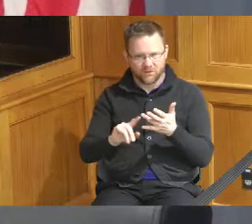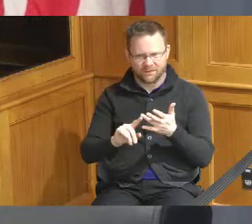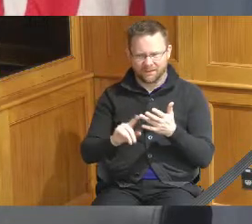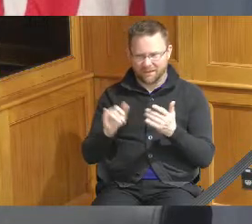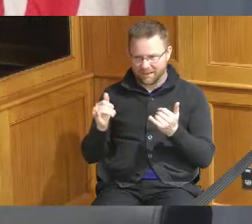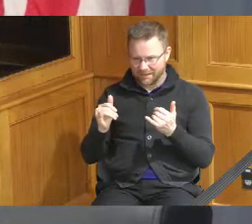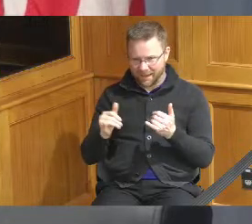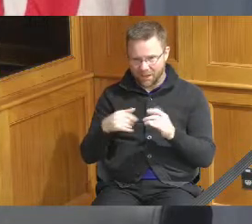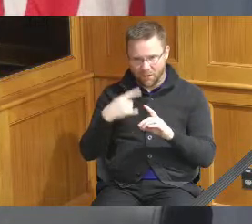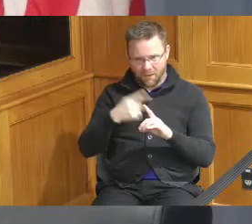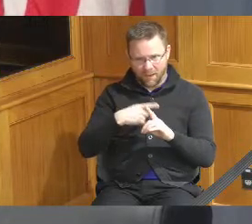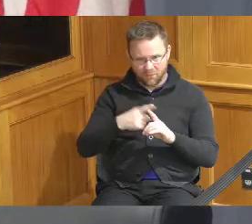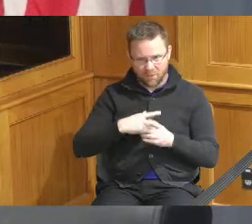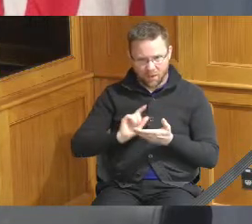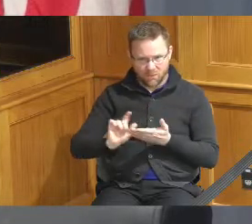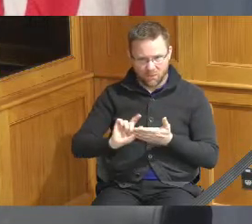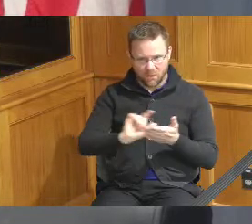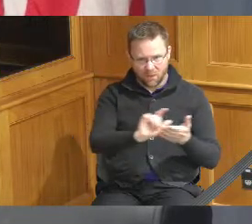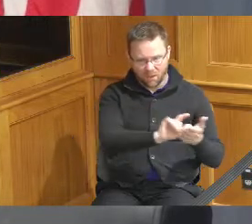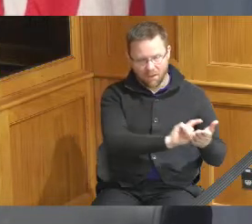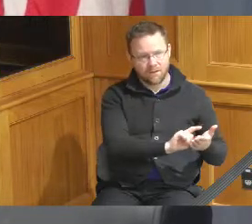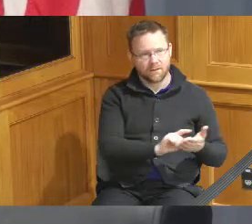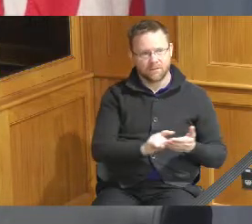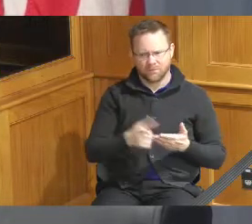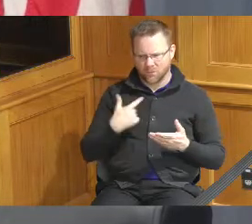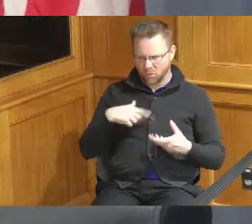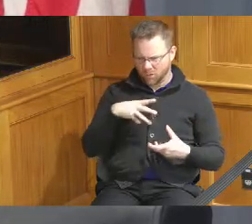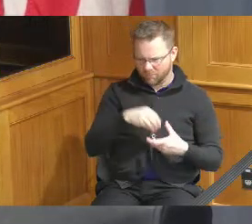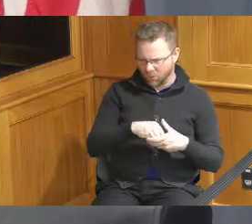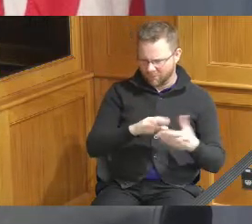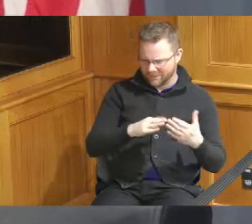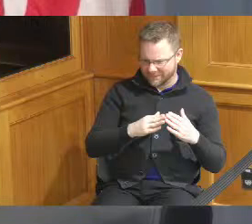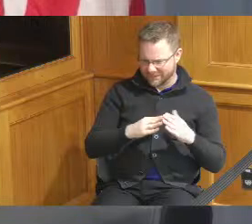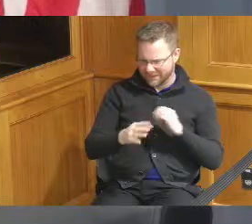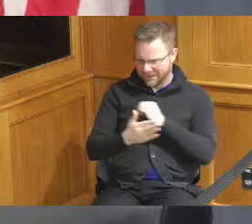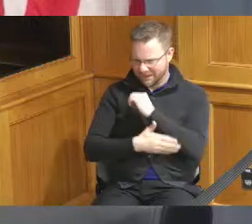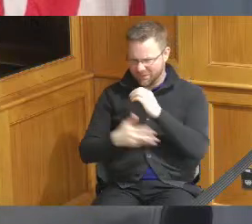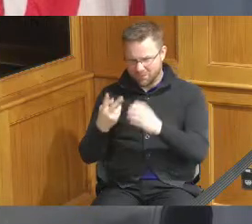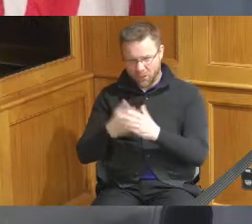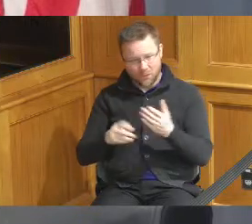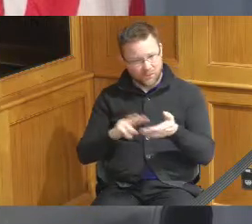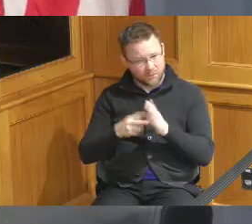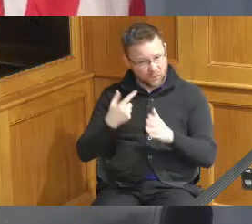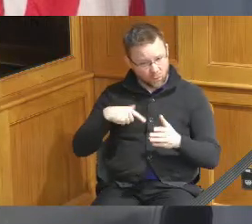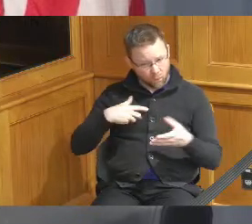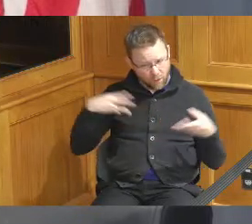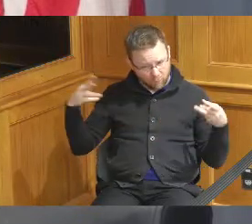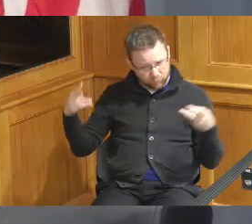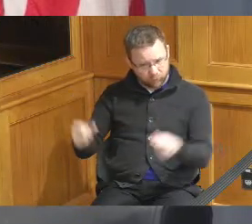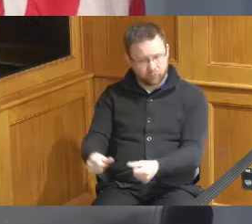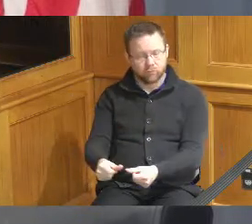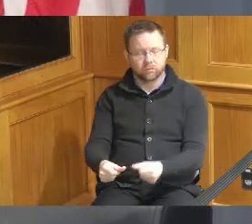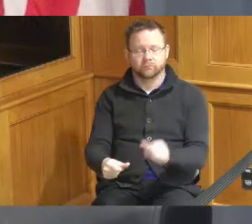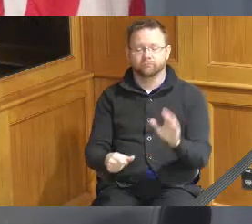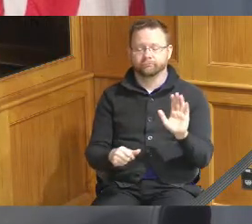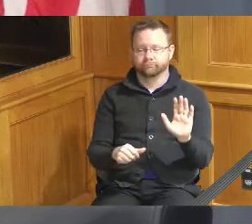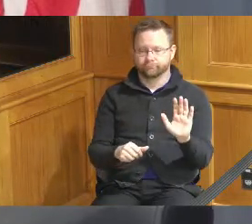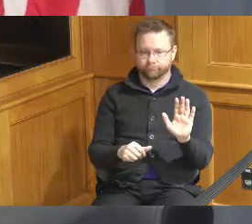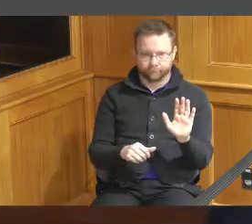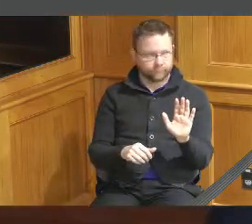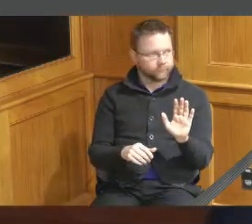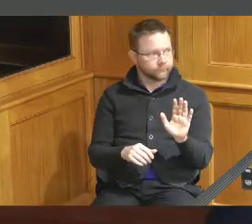equal monthly installments. And then you got us in here, city and county. So are we putting in money to this? So